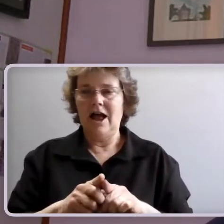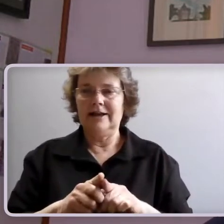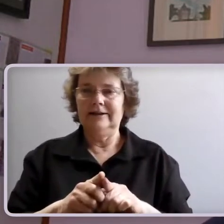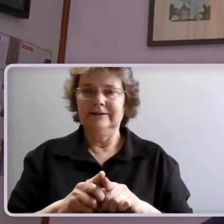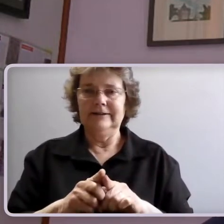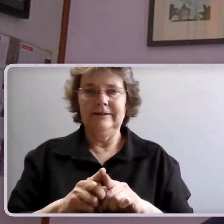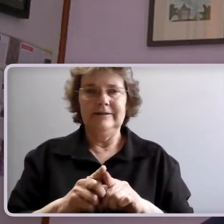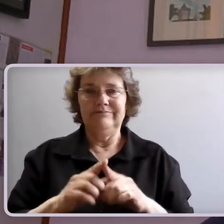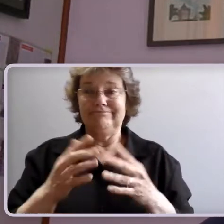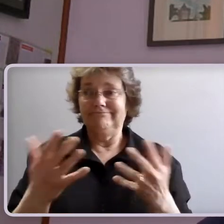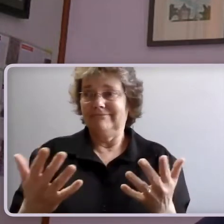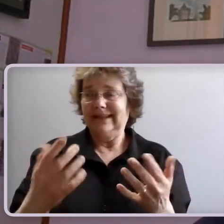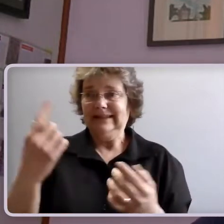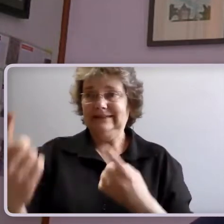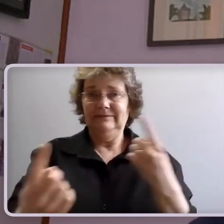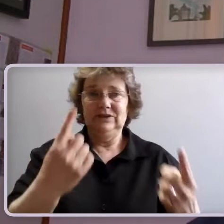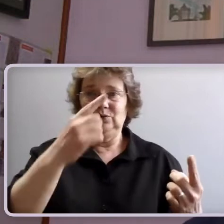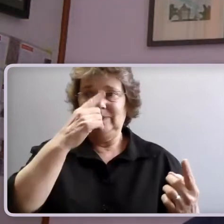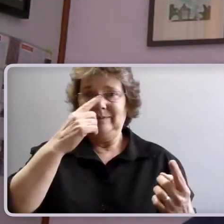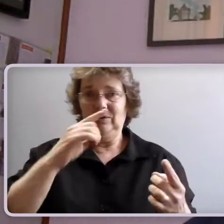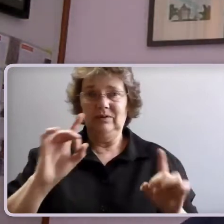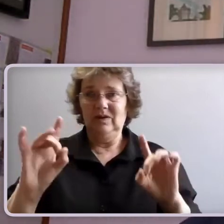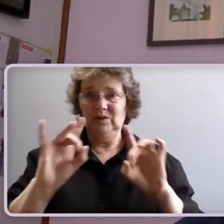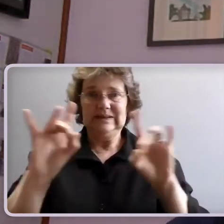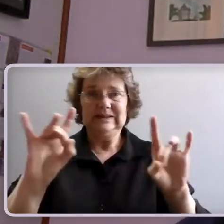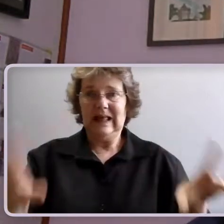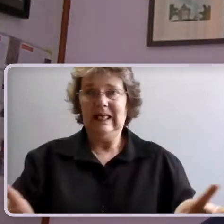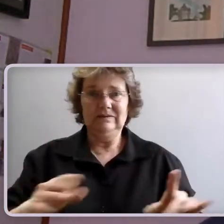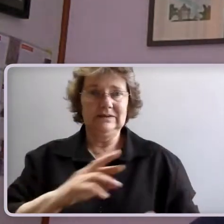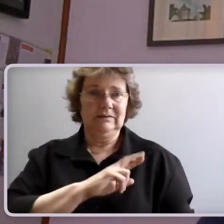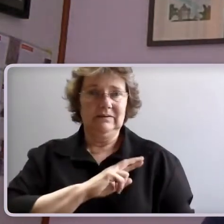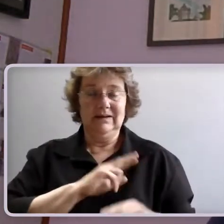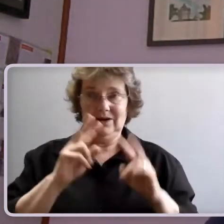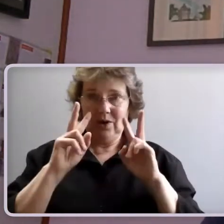individual responsibility to look after yourself.